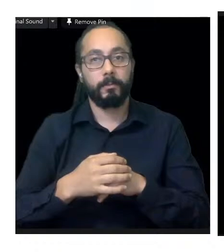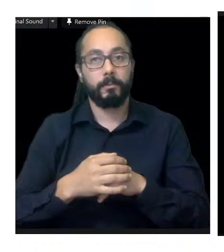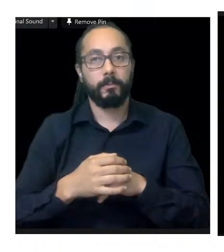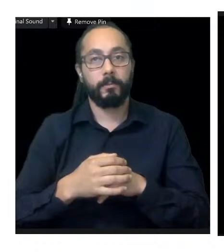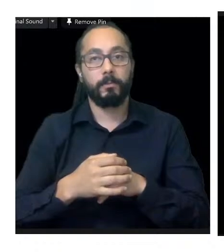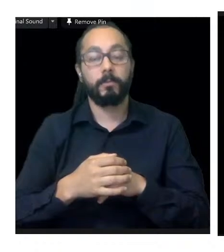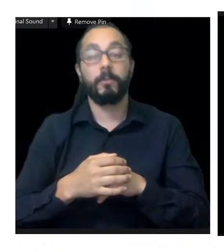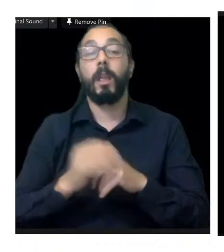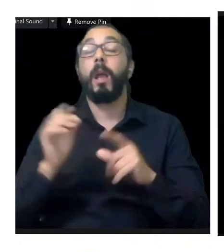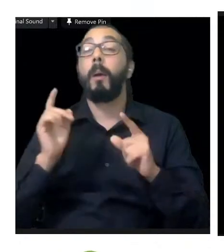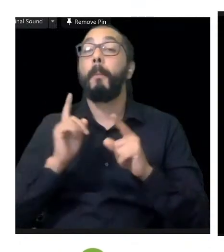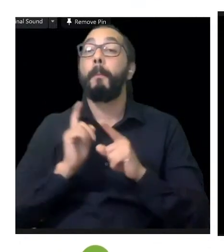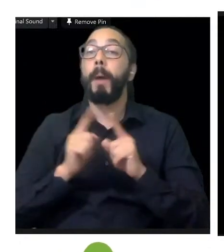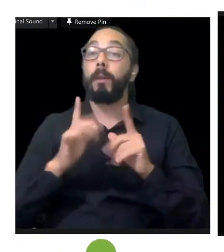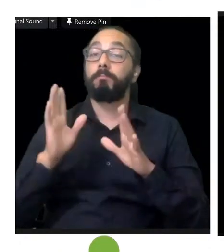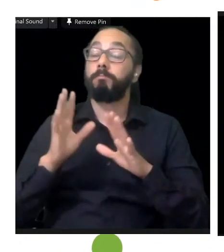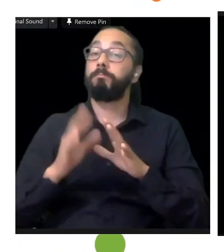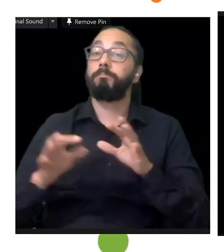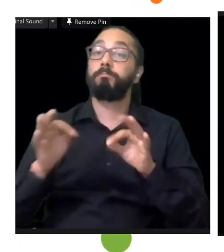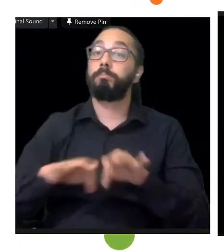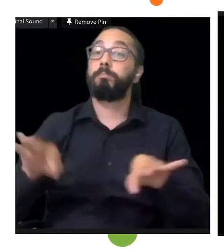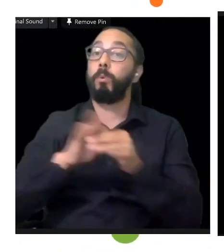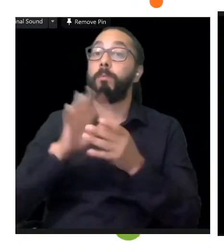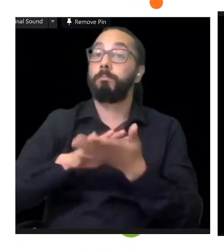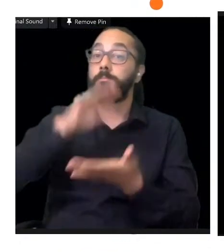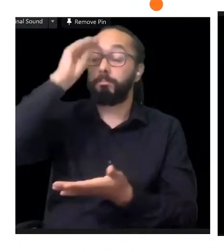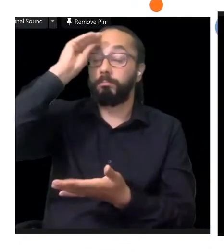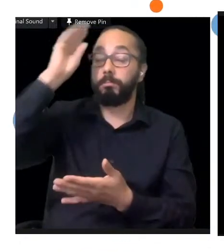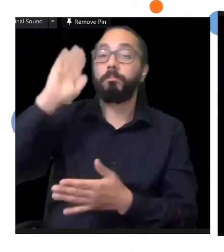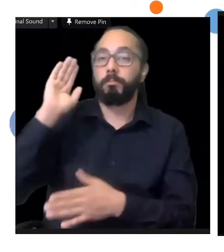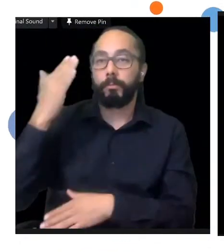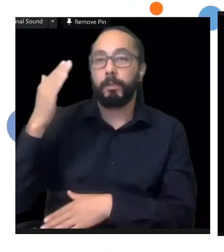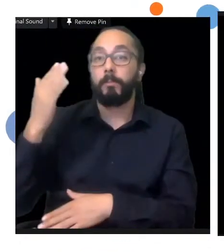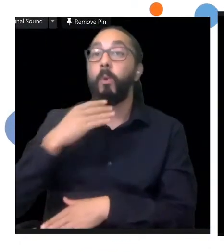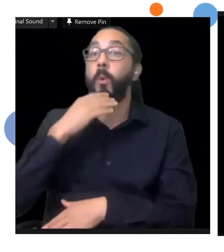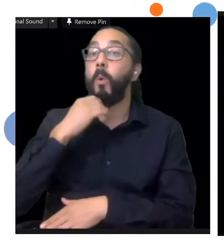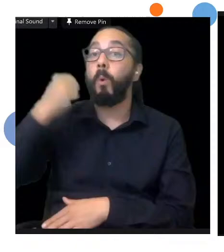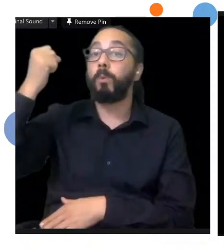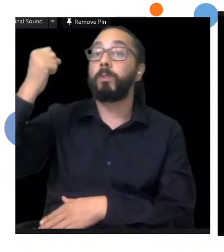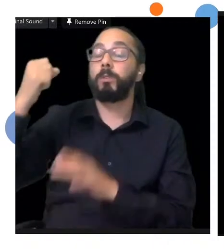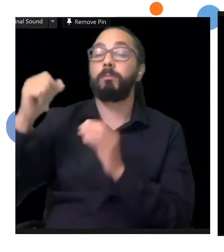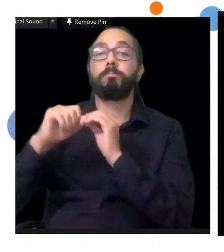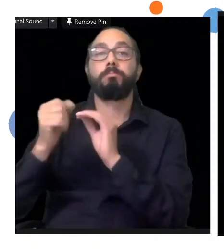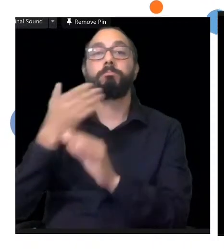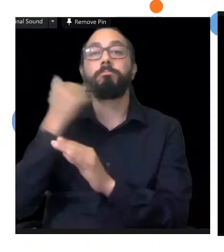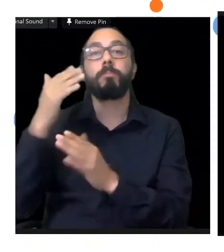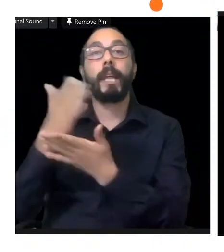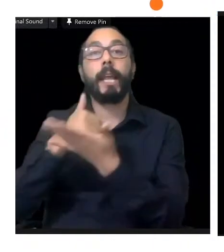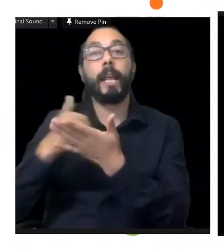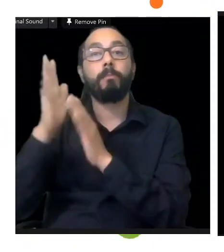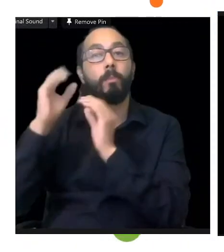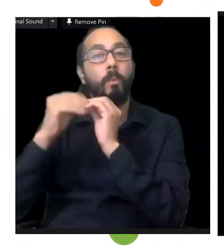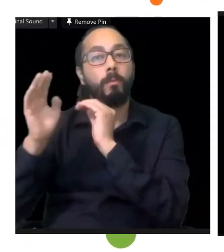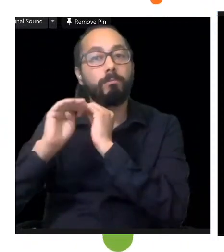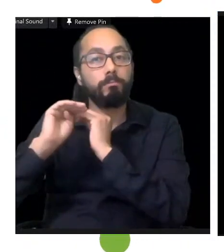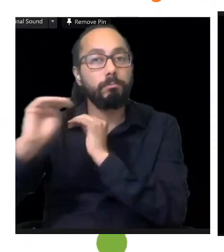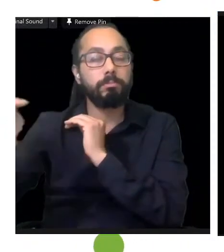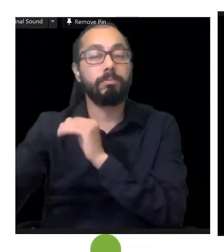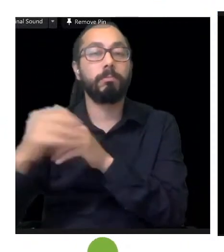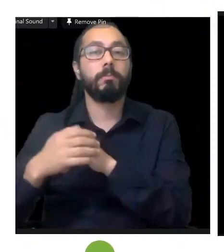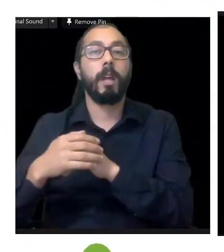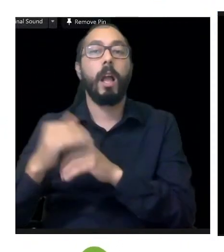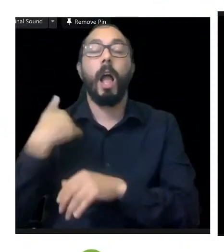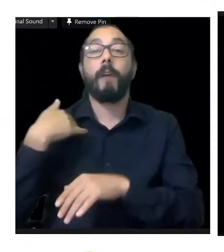of the arts that are a little older, have more stable income, probably longer relationships with